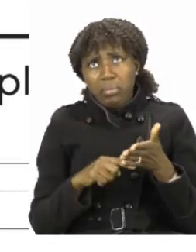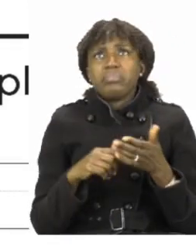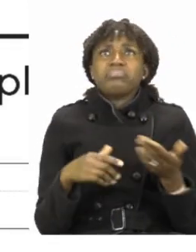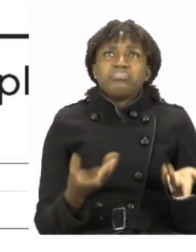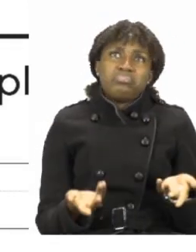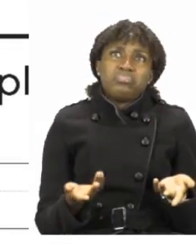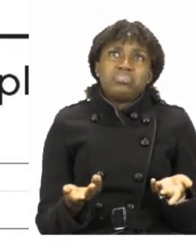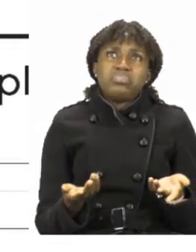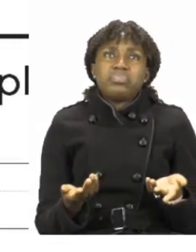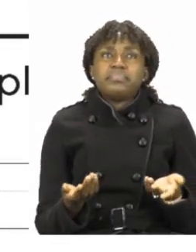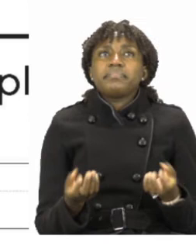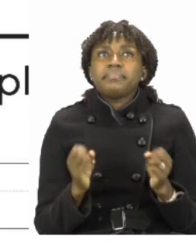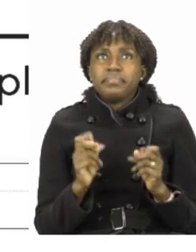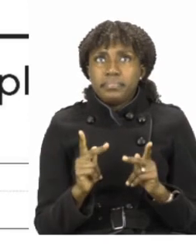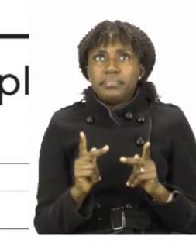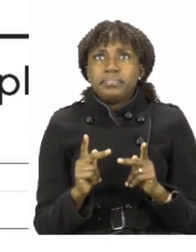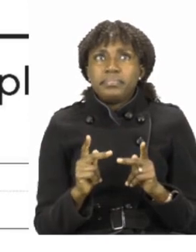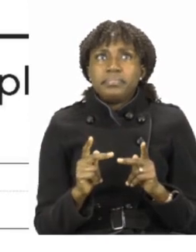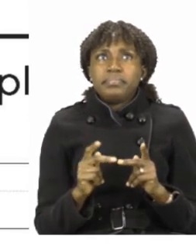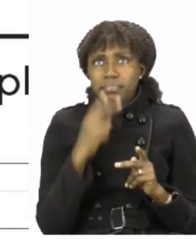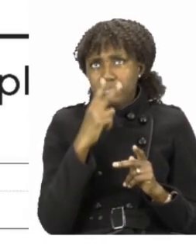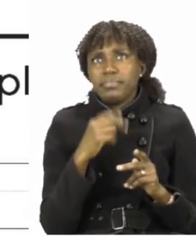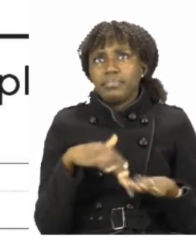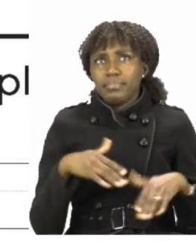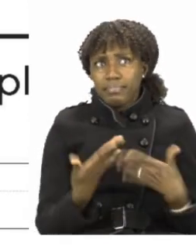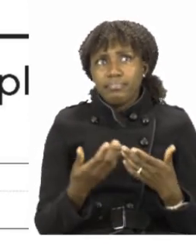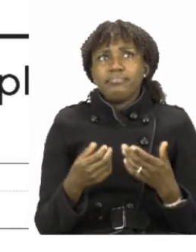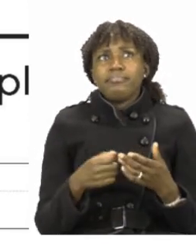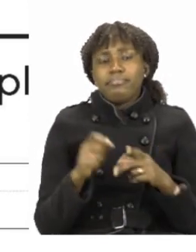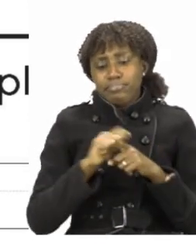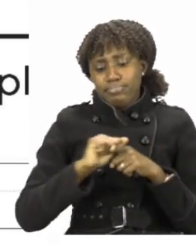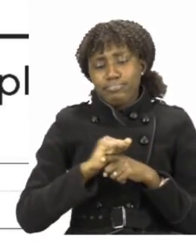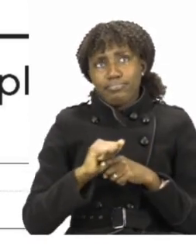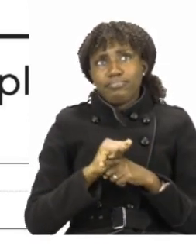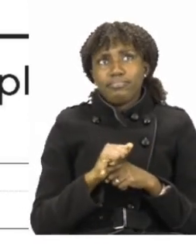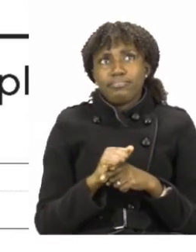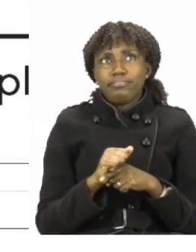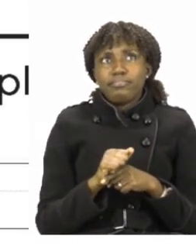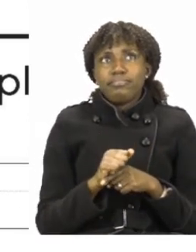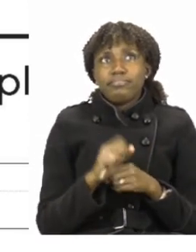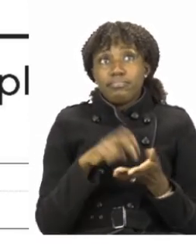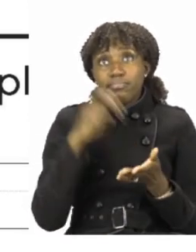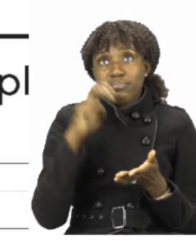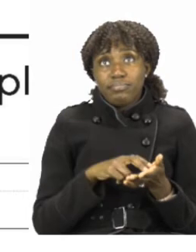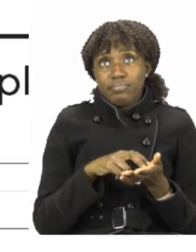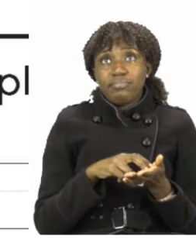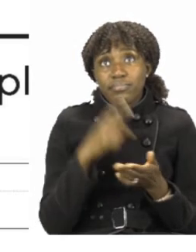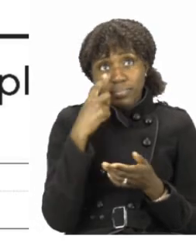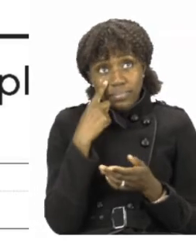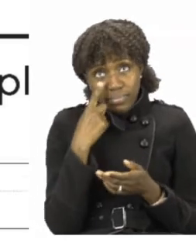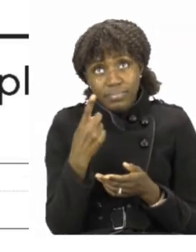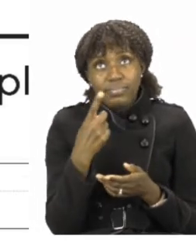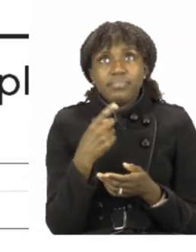now see how best we can actually trace the words that we have seen. We have the two words jump and